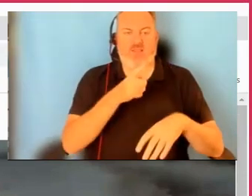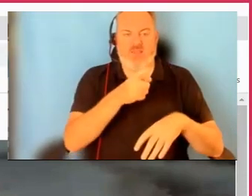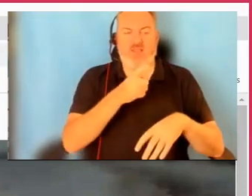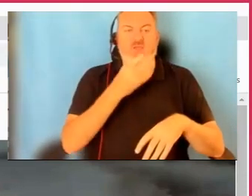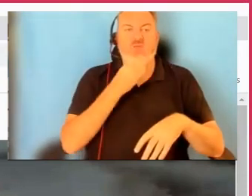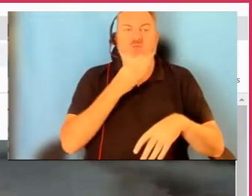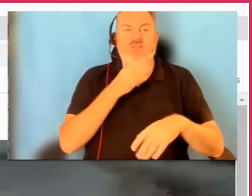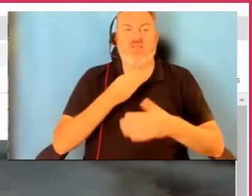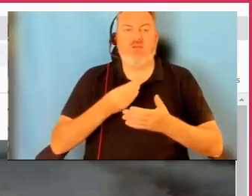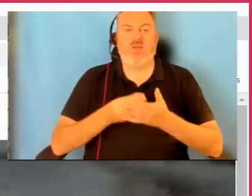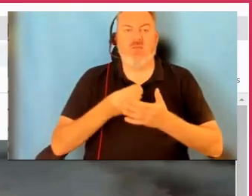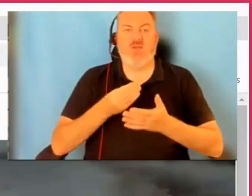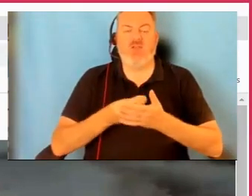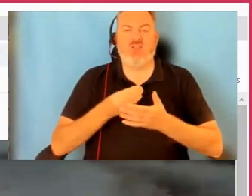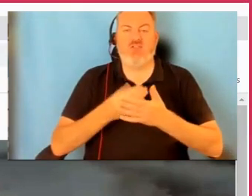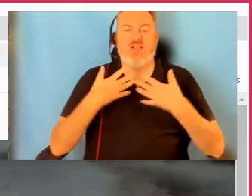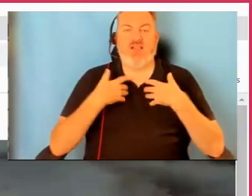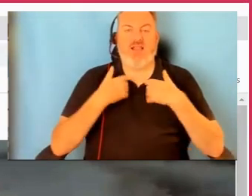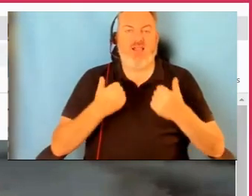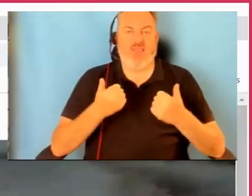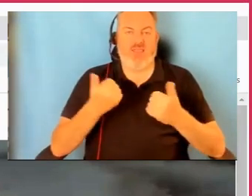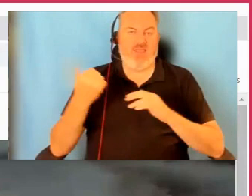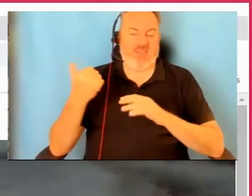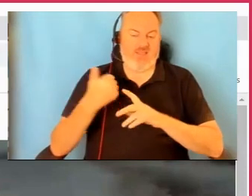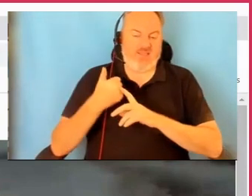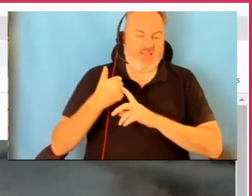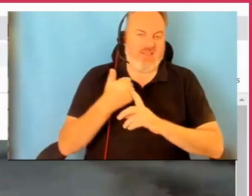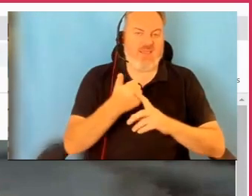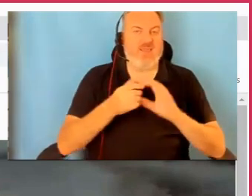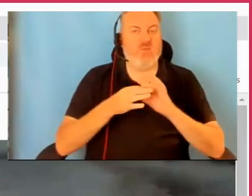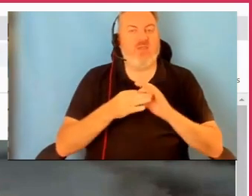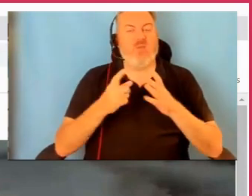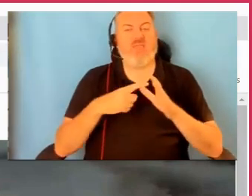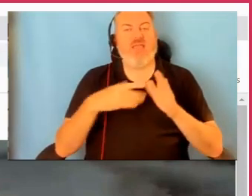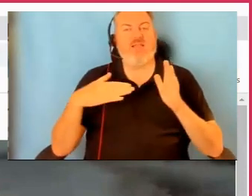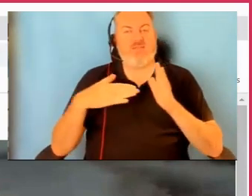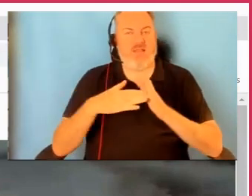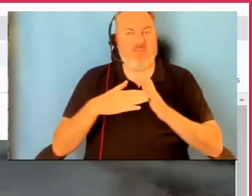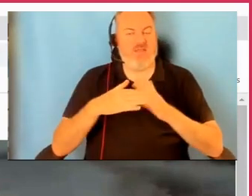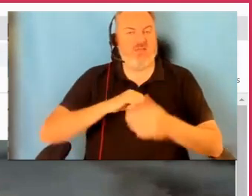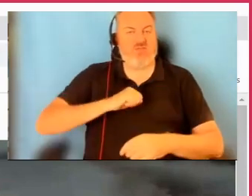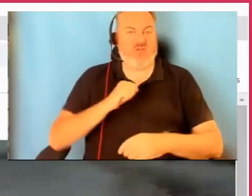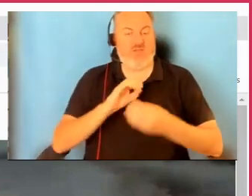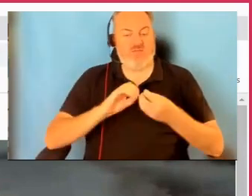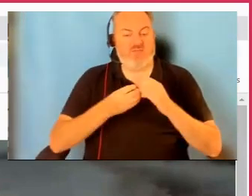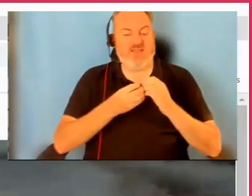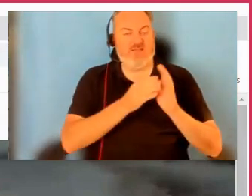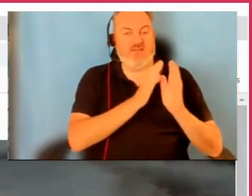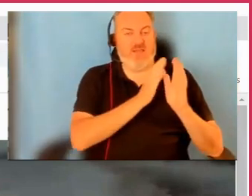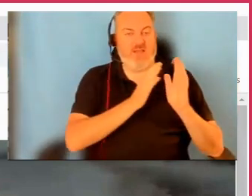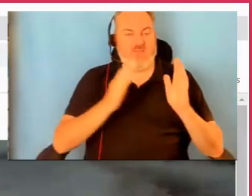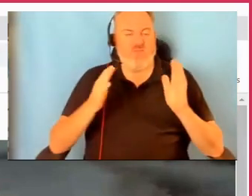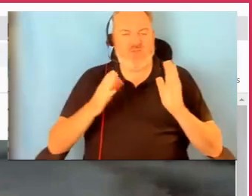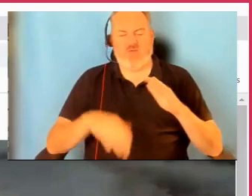commercial healthcare and wellbeing apps, and they partnered with Alzheimer's Scotland to develop this app library. So this is a